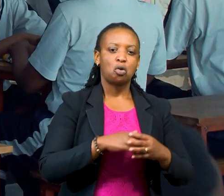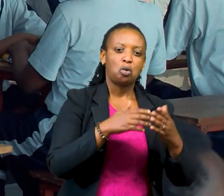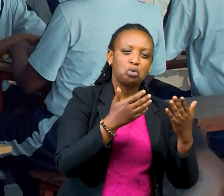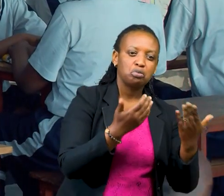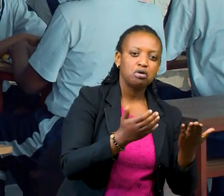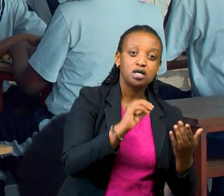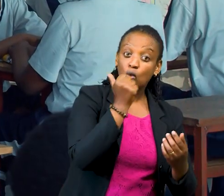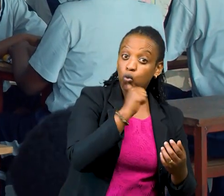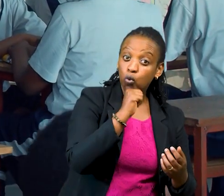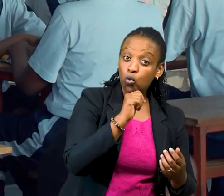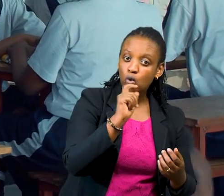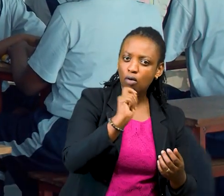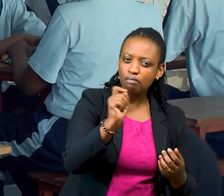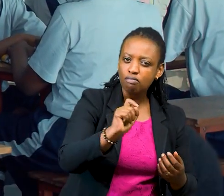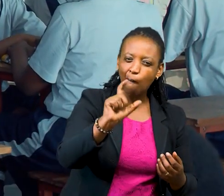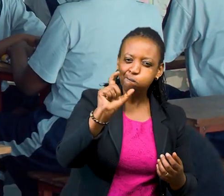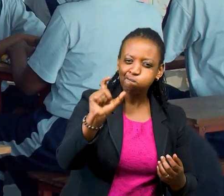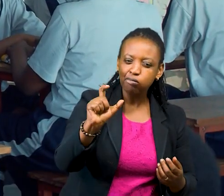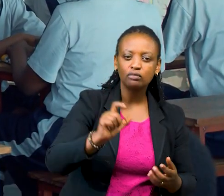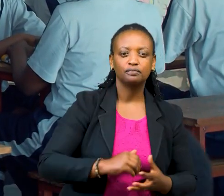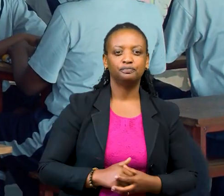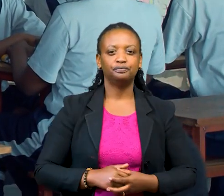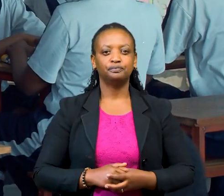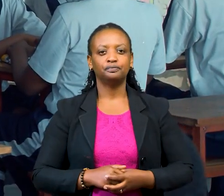to blue markers.